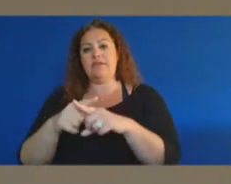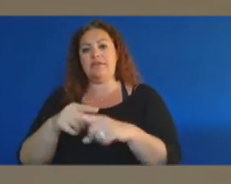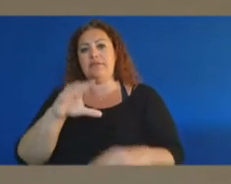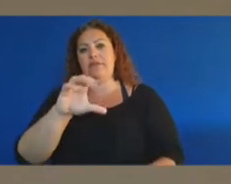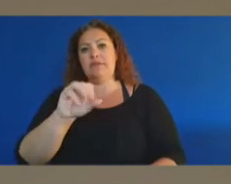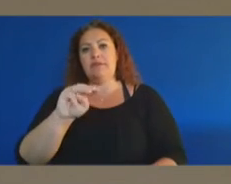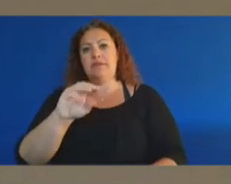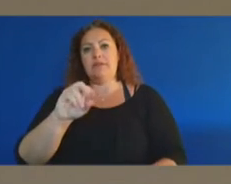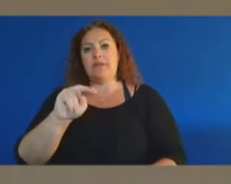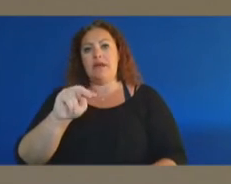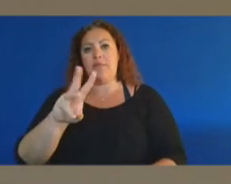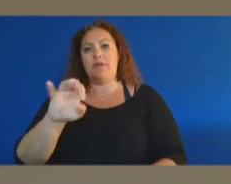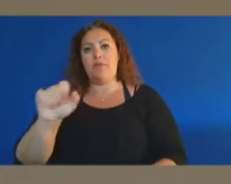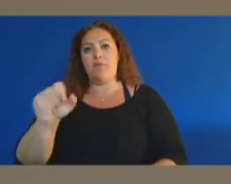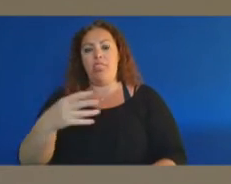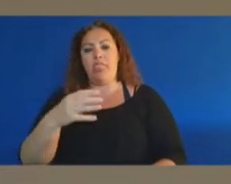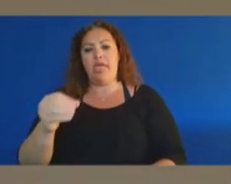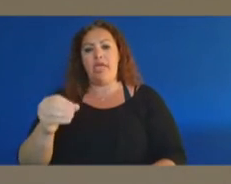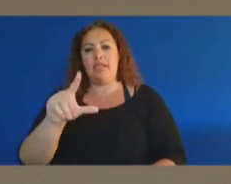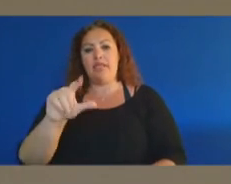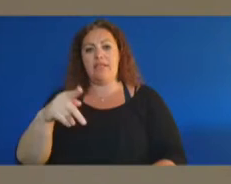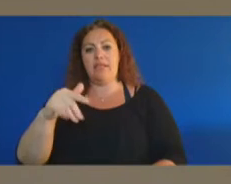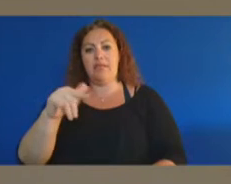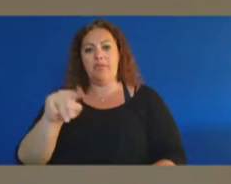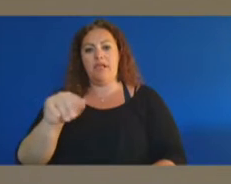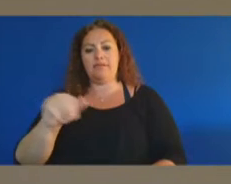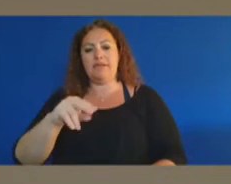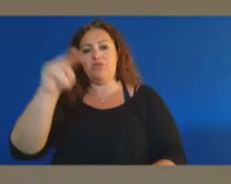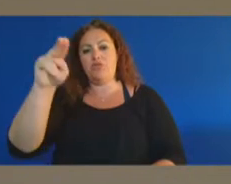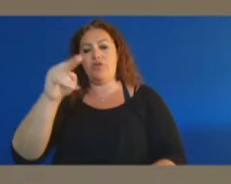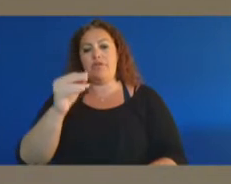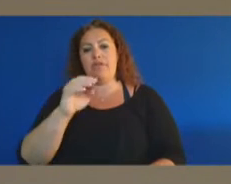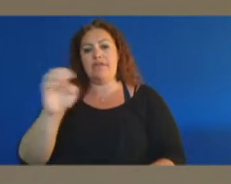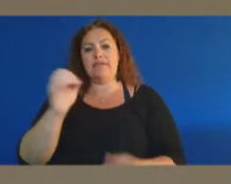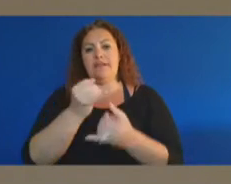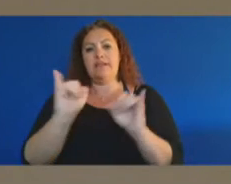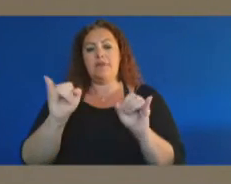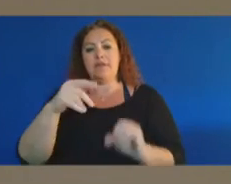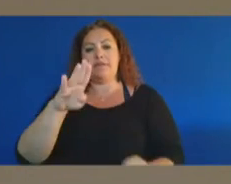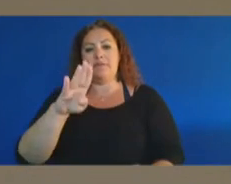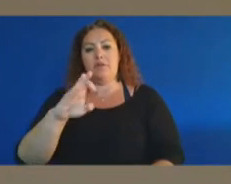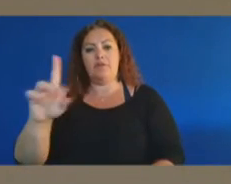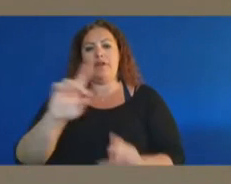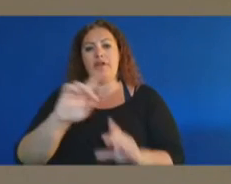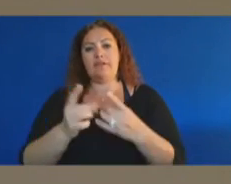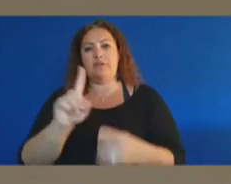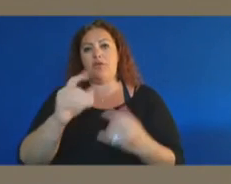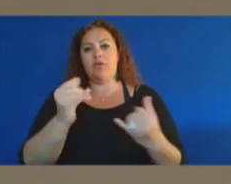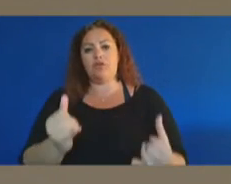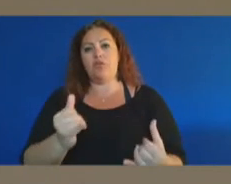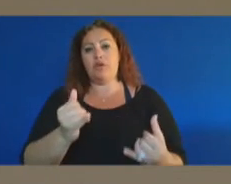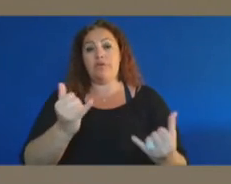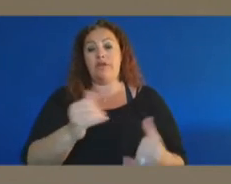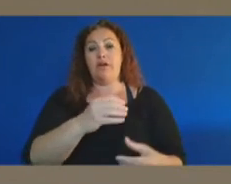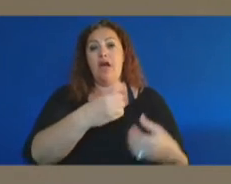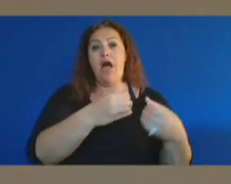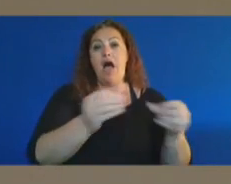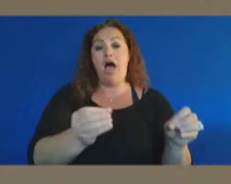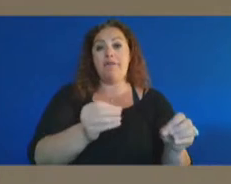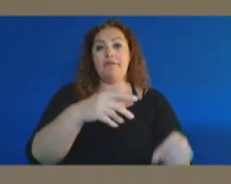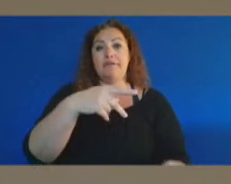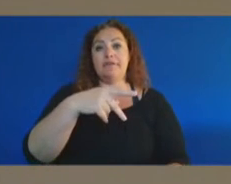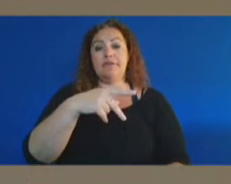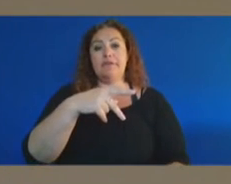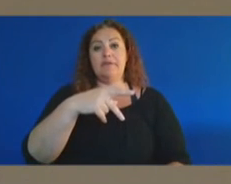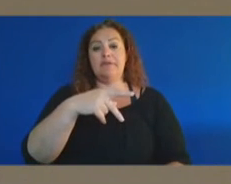the Plaza north north of East Independence Boulevard is in District One the current zoning is office pedestrian overlay and mix